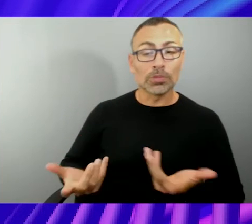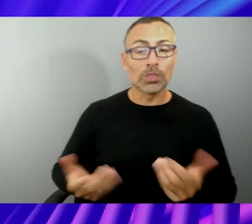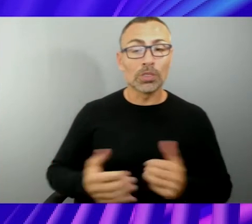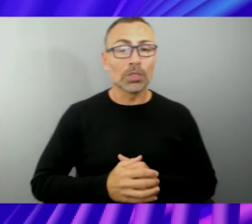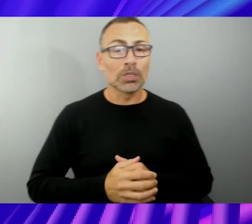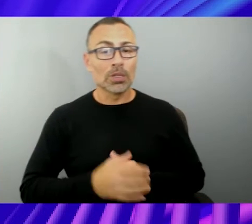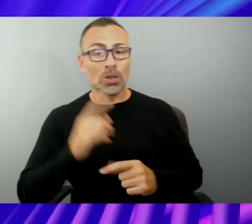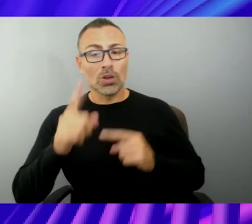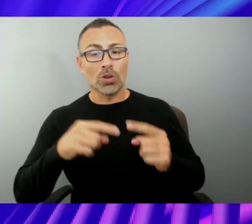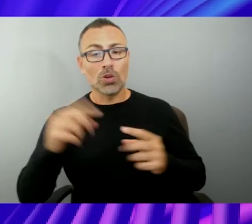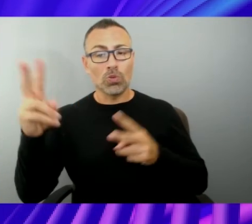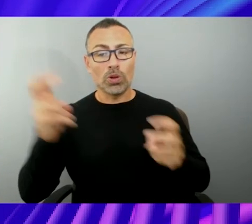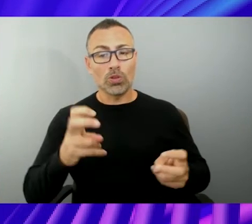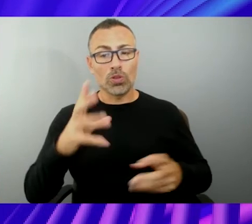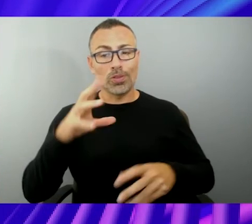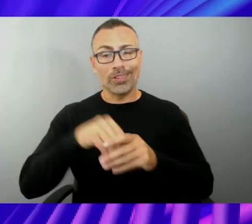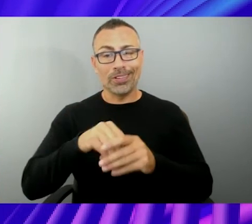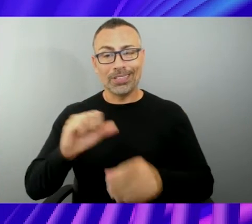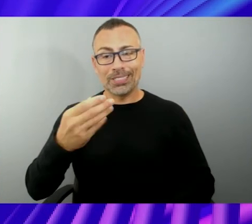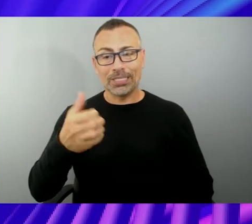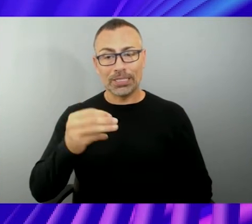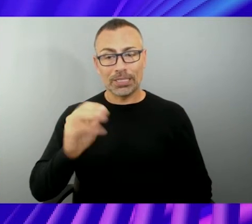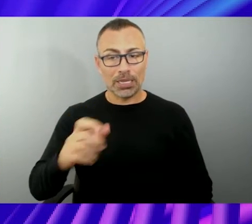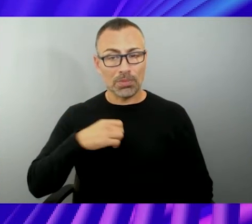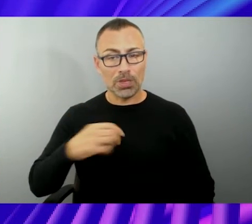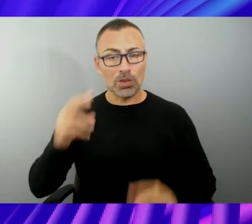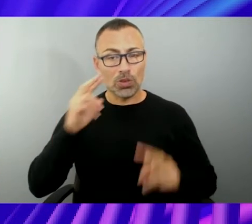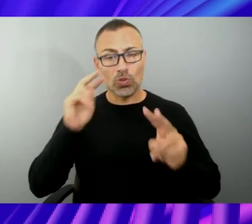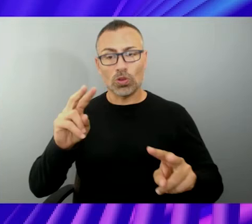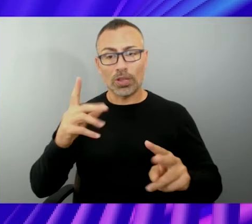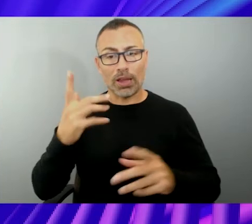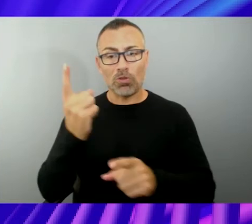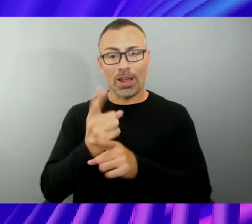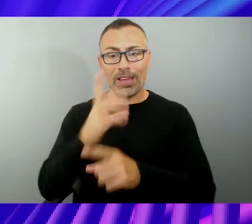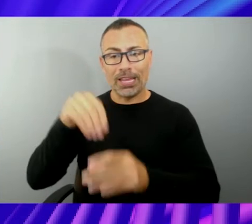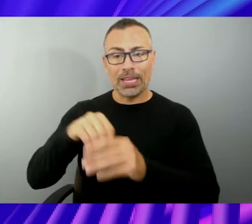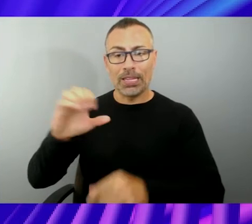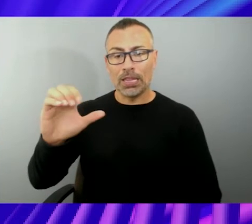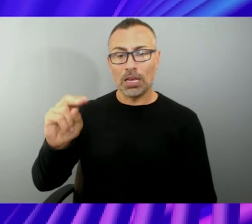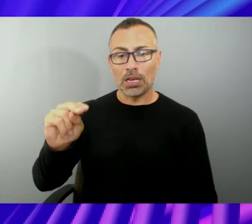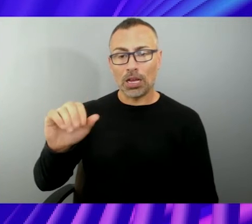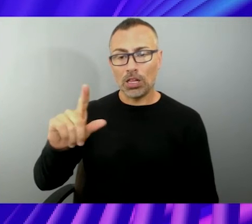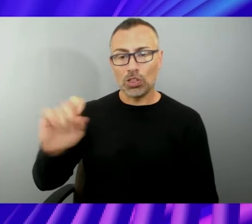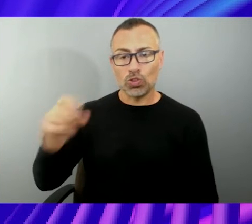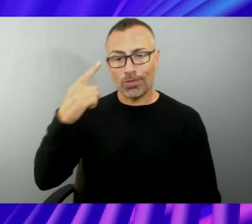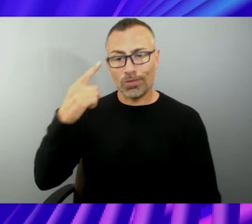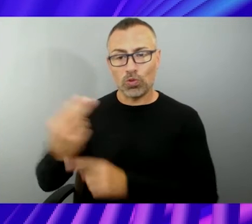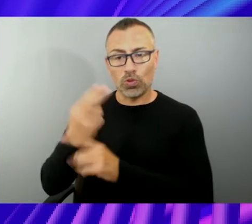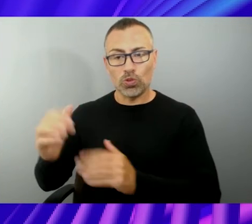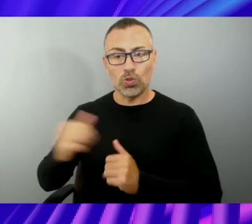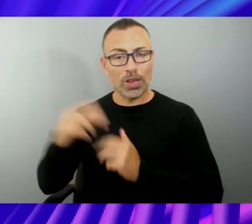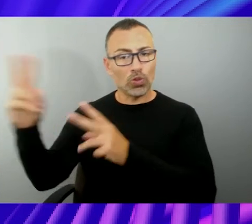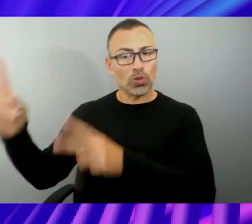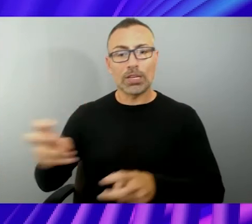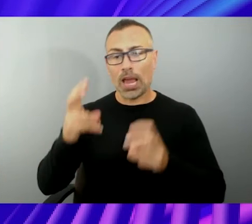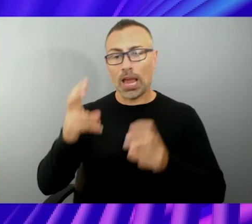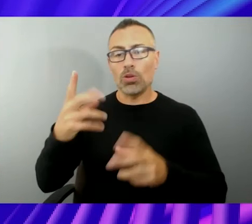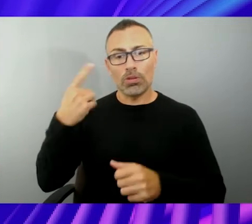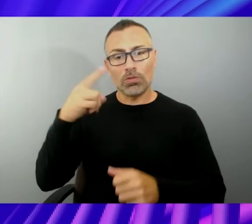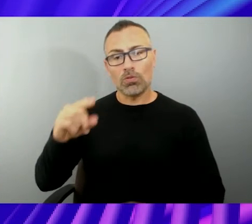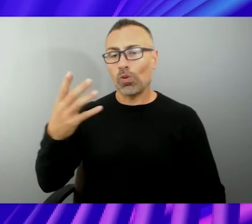into the registry, you are able to view the schema directly in the EventBridge console, and you should be able to download that as a text file and see it in VS Code too. That is entirely possible.